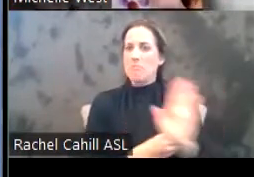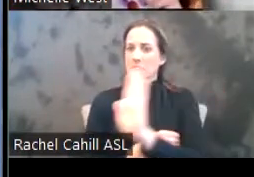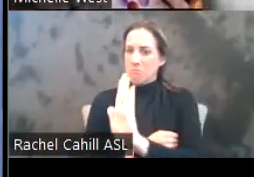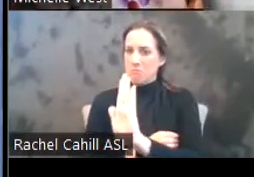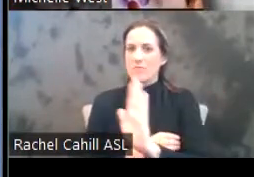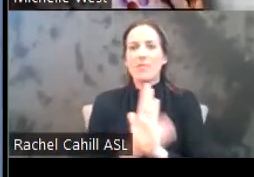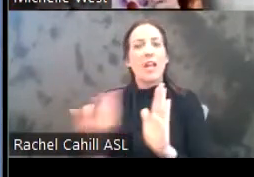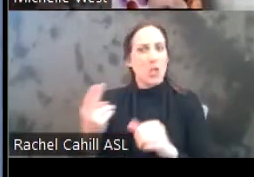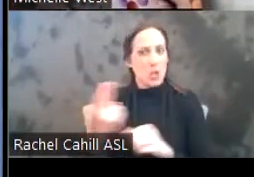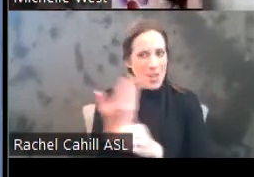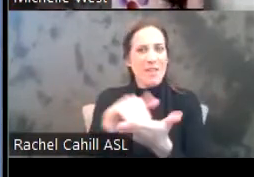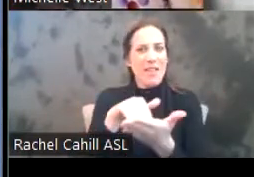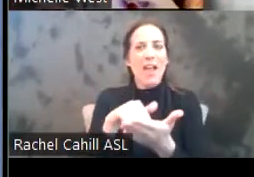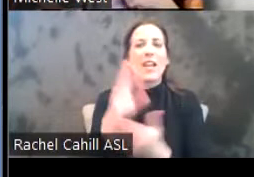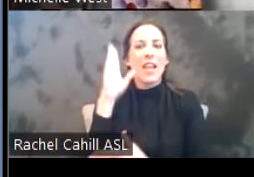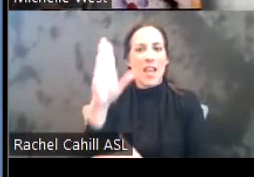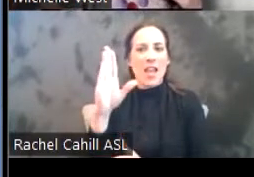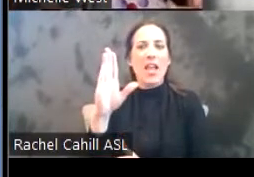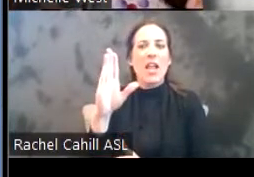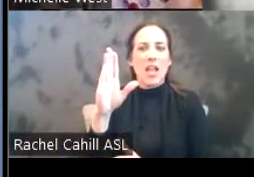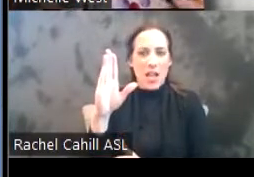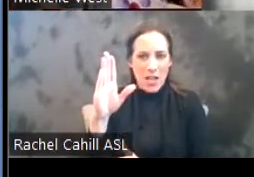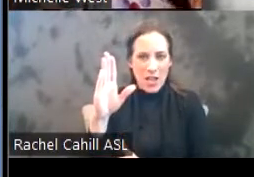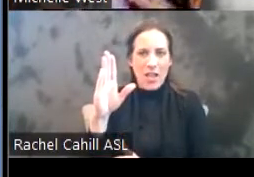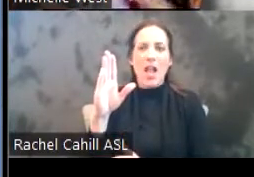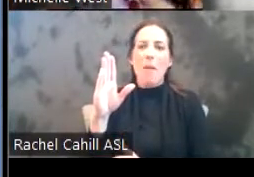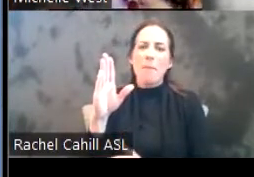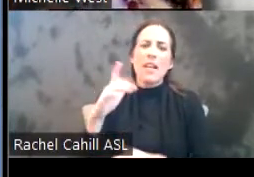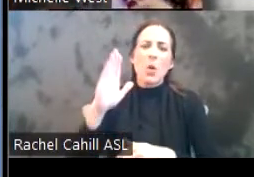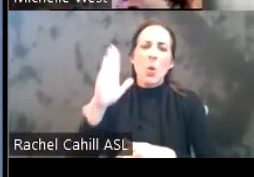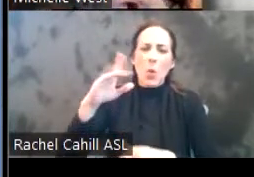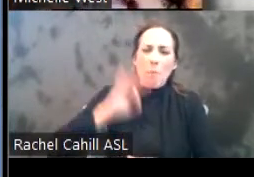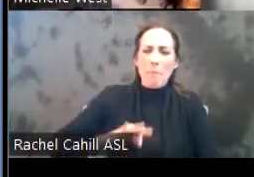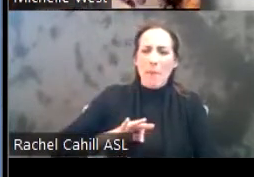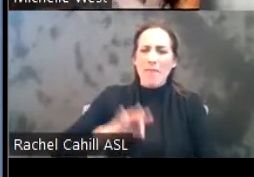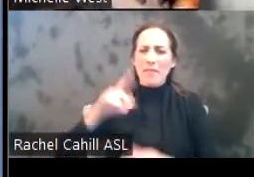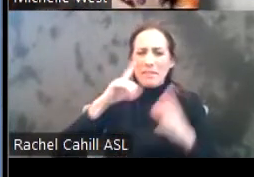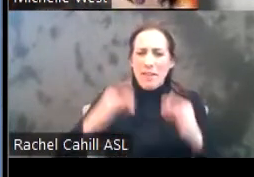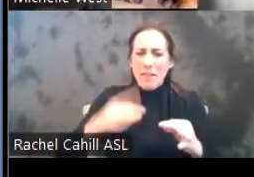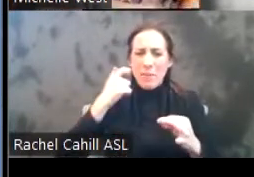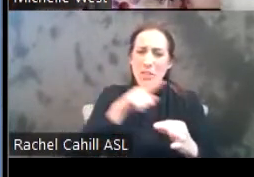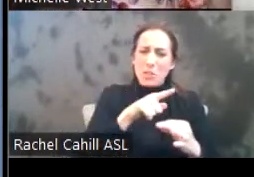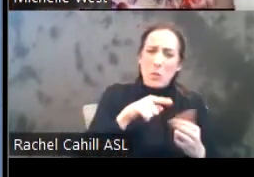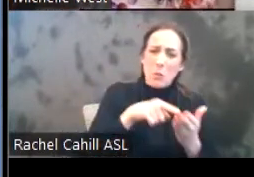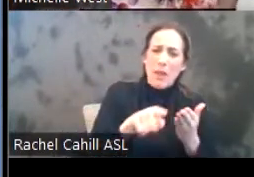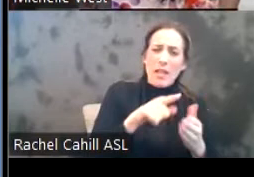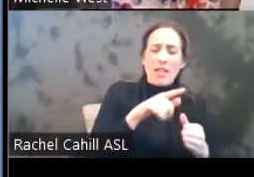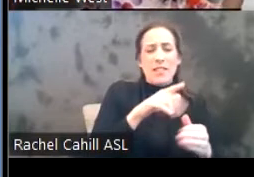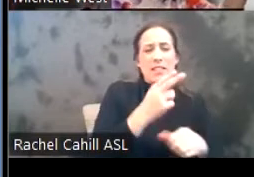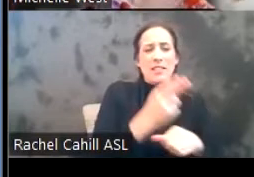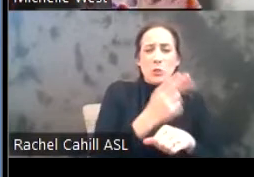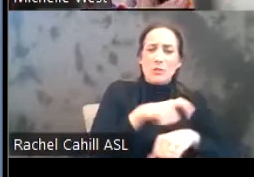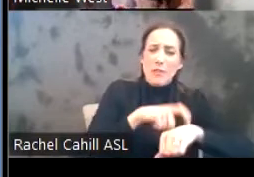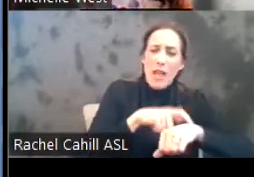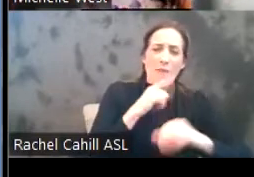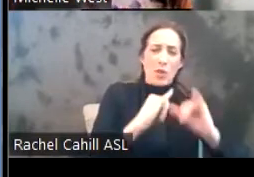see it's going to pay off with the time you're investing on the interviewing and writing it. And then you get that testimony and you say, hey,